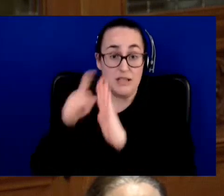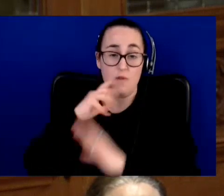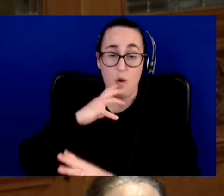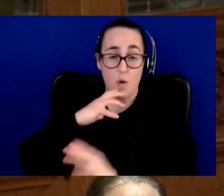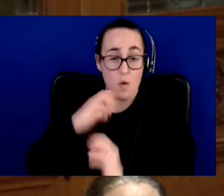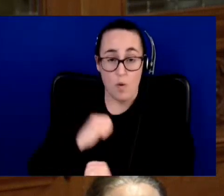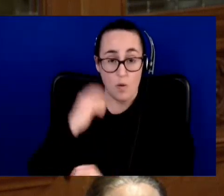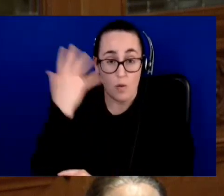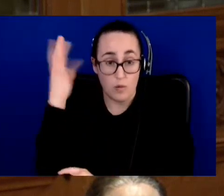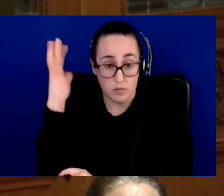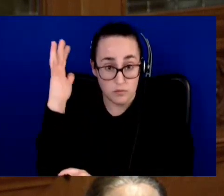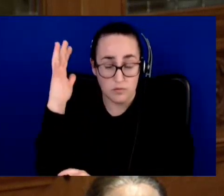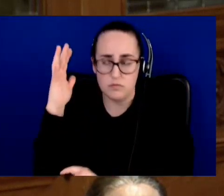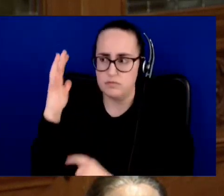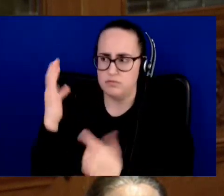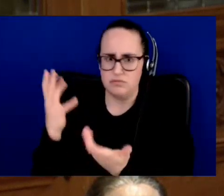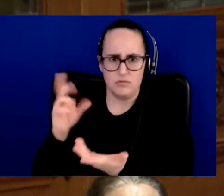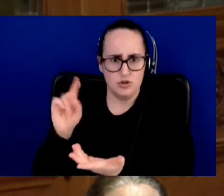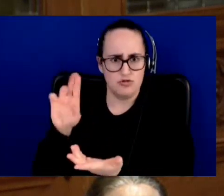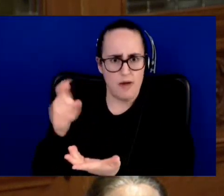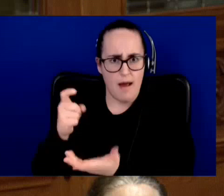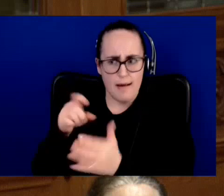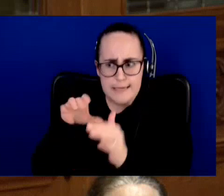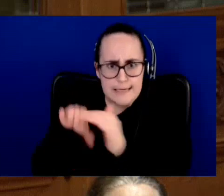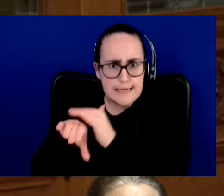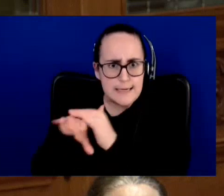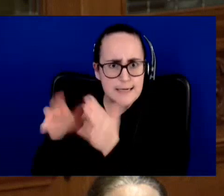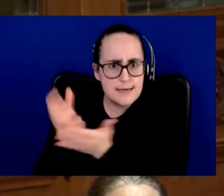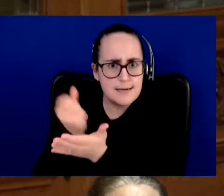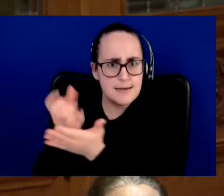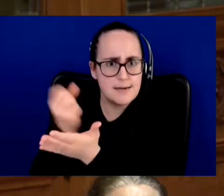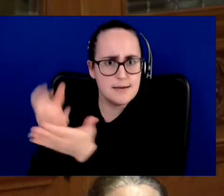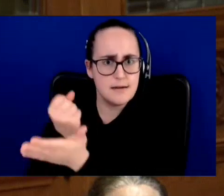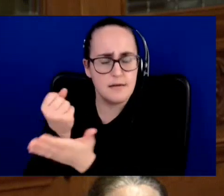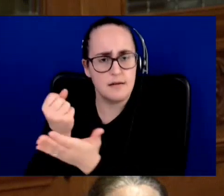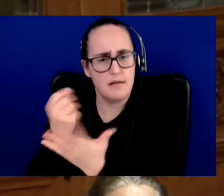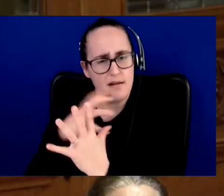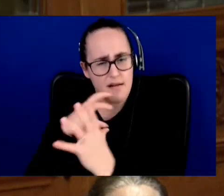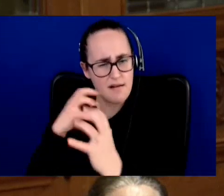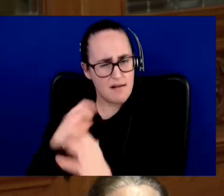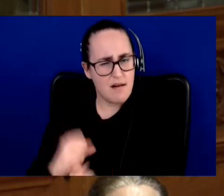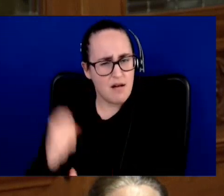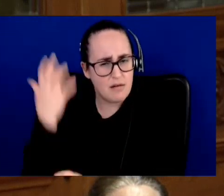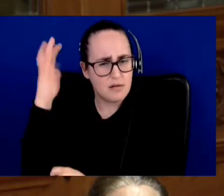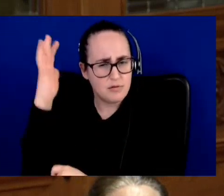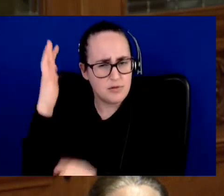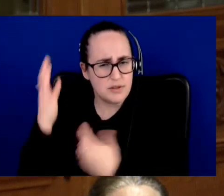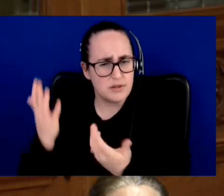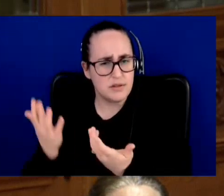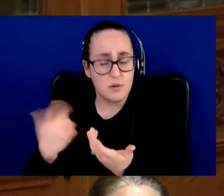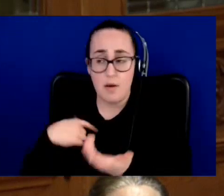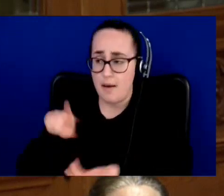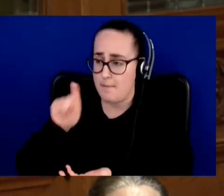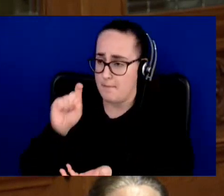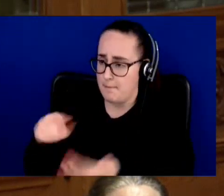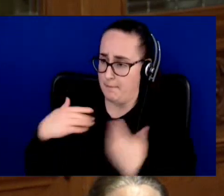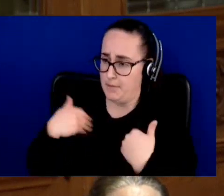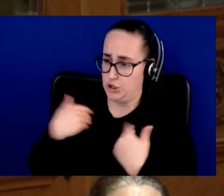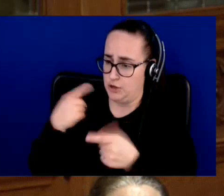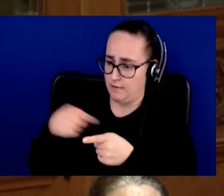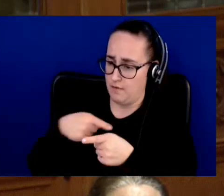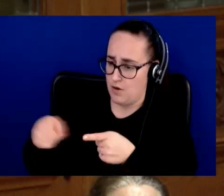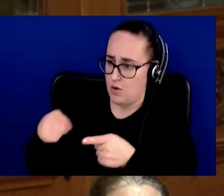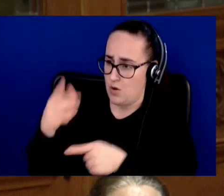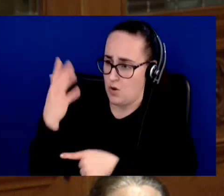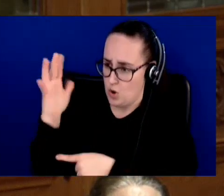Drax is getting access to BC's primary forests and ancient trees. My question is to the Minister of Forests. Will he use his